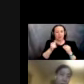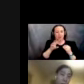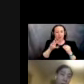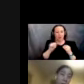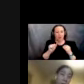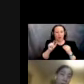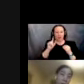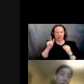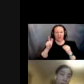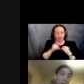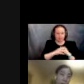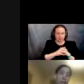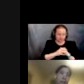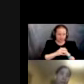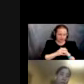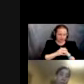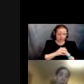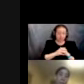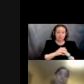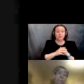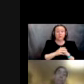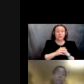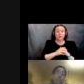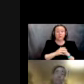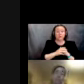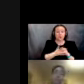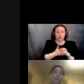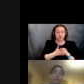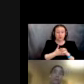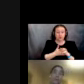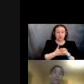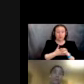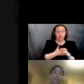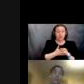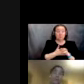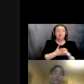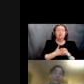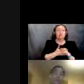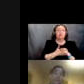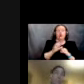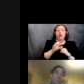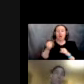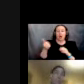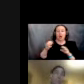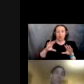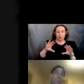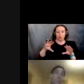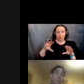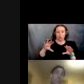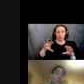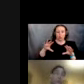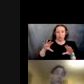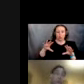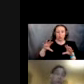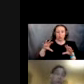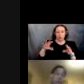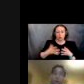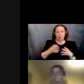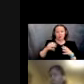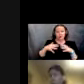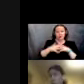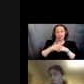well. And so another group of indigenous people